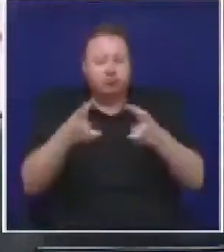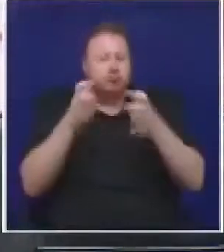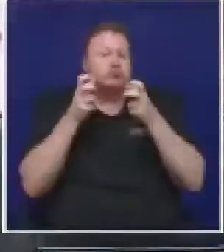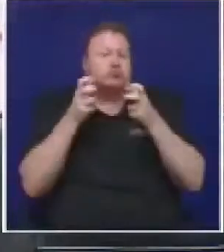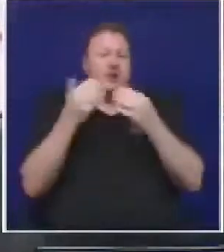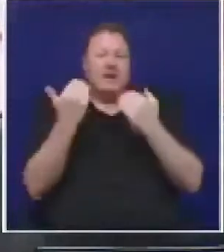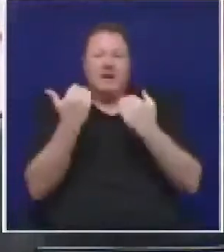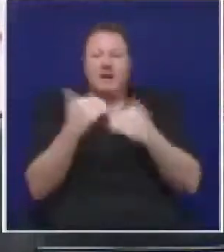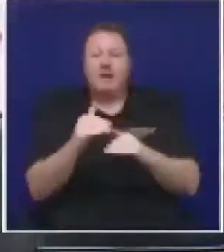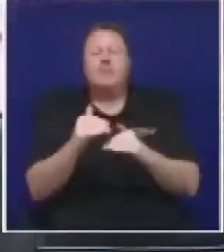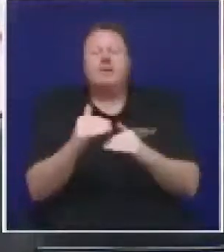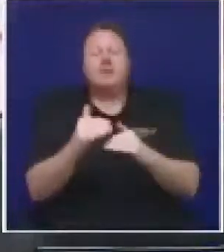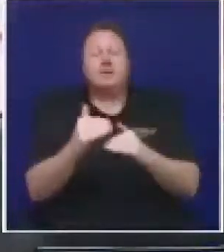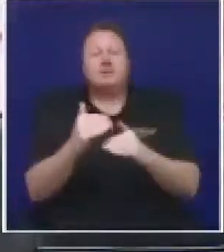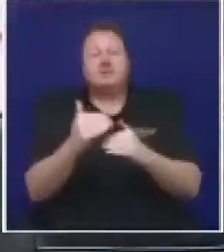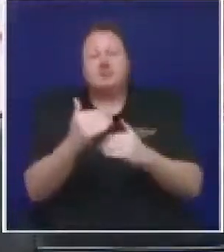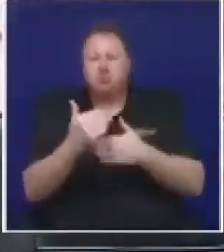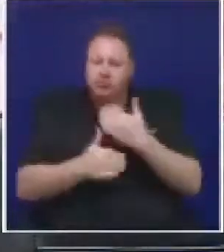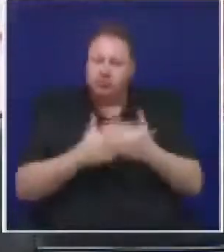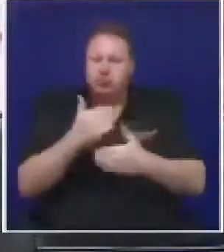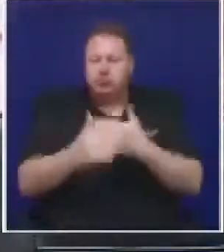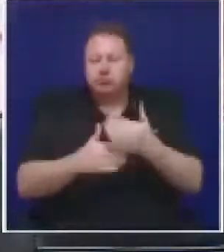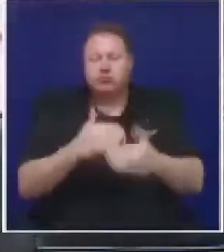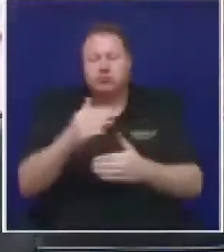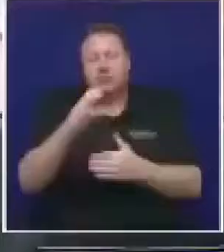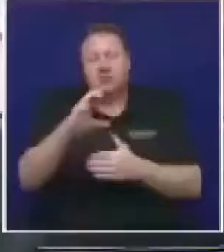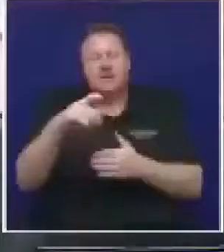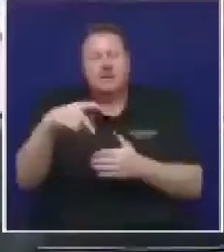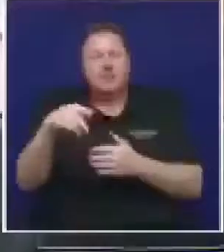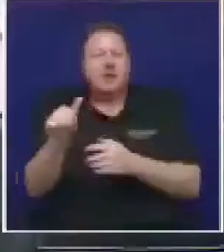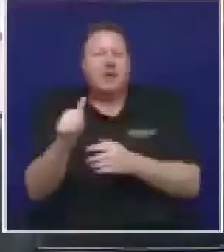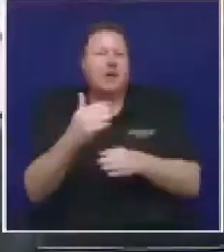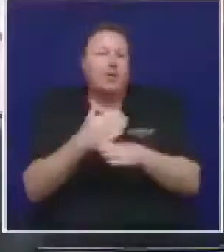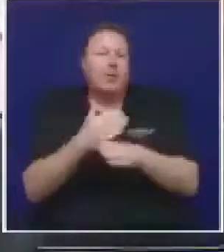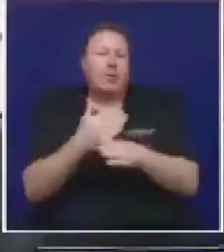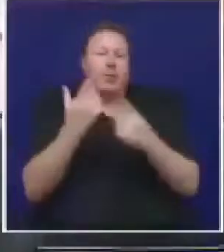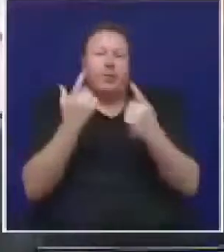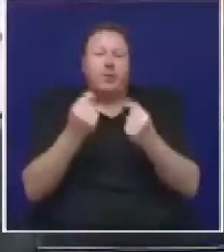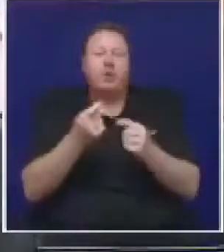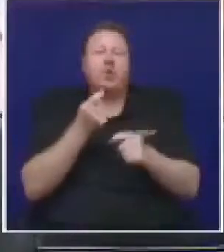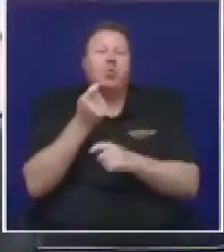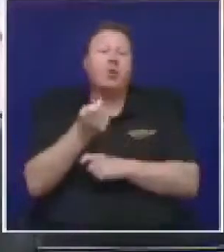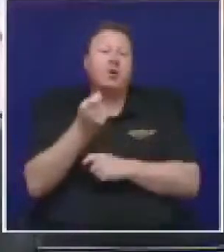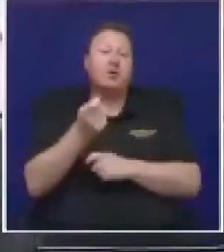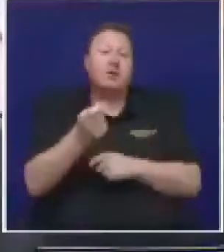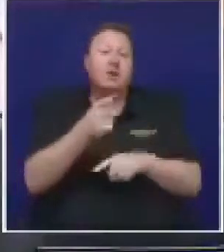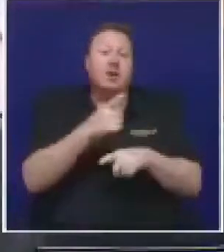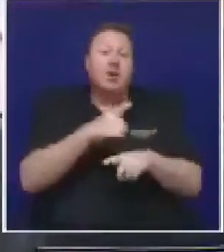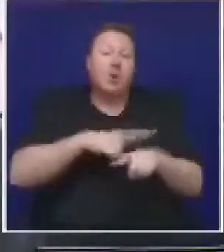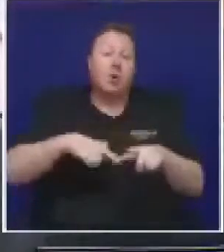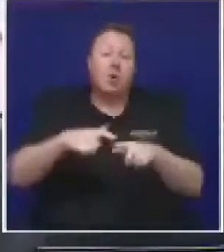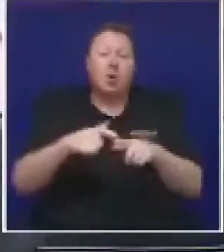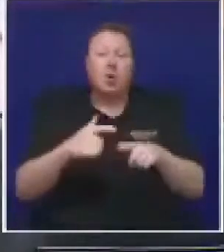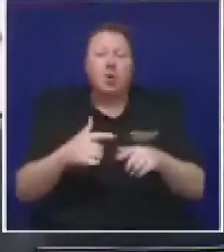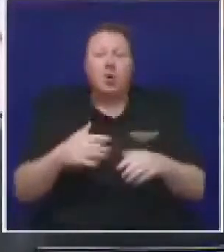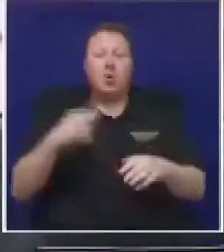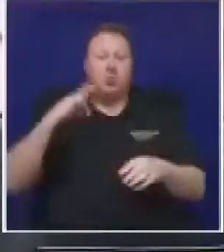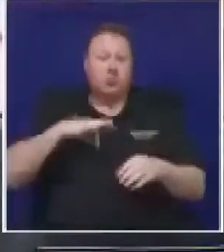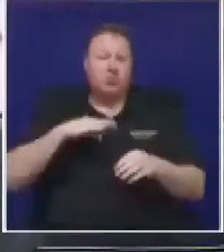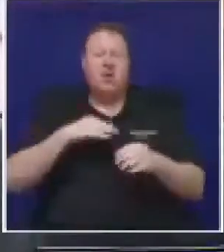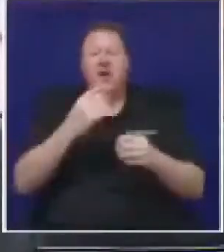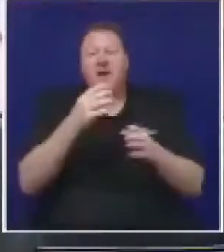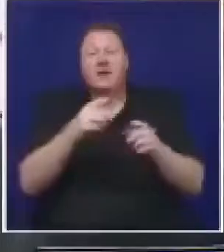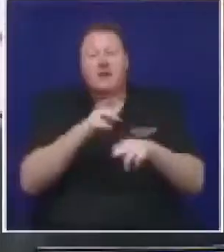limited productivity of communal property associations threatens both local livelihoods and national food